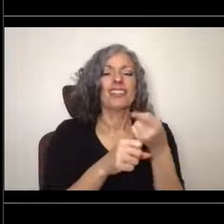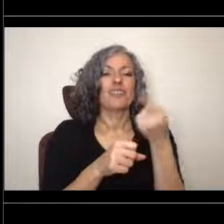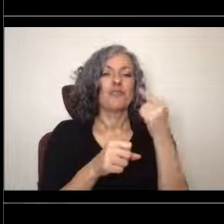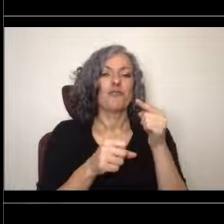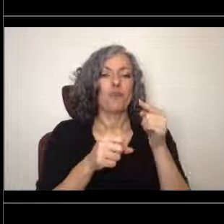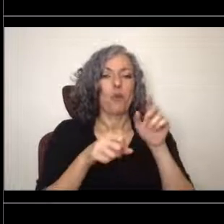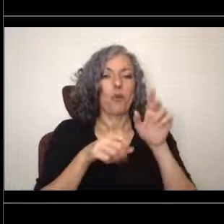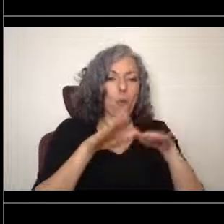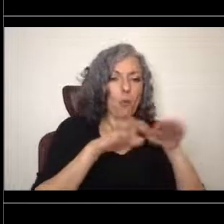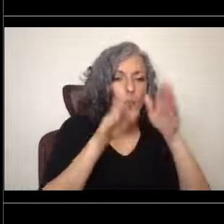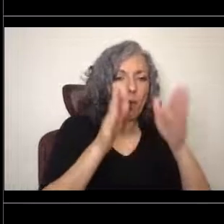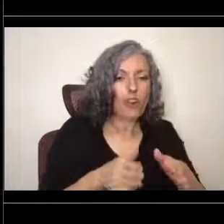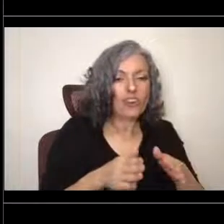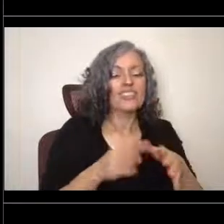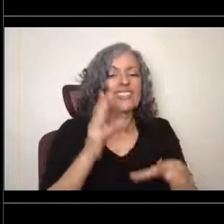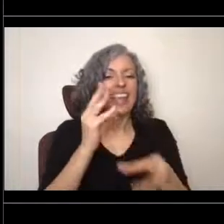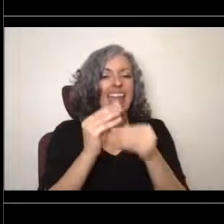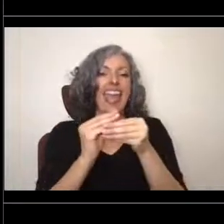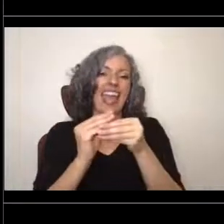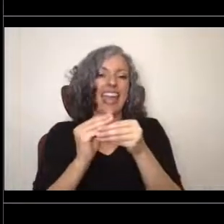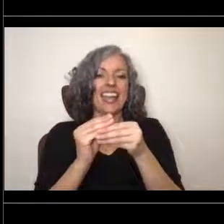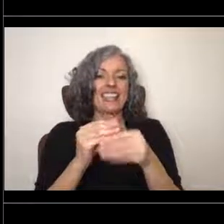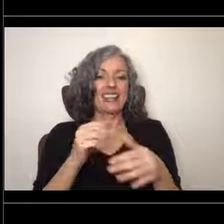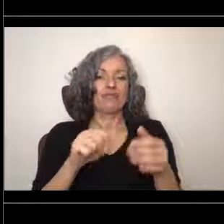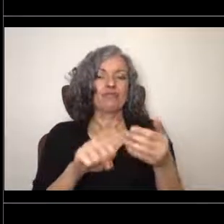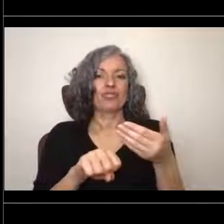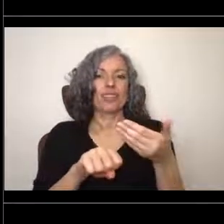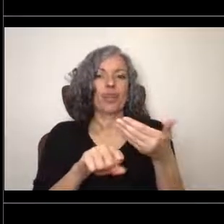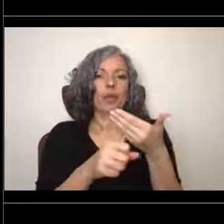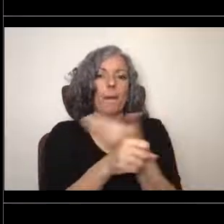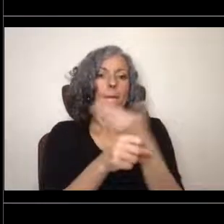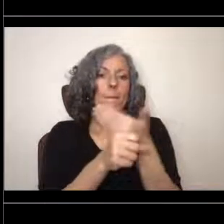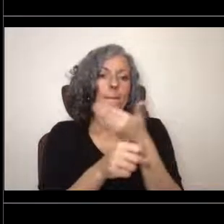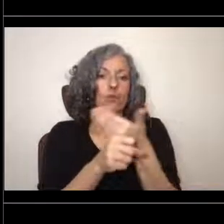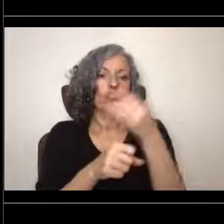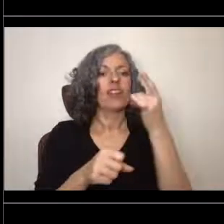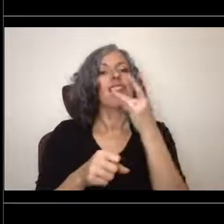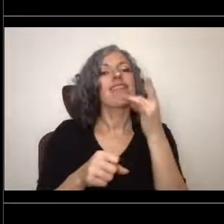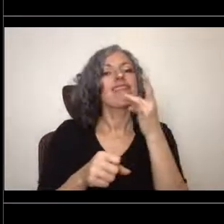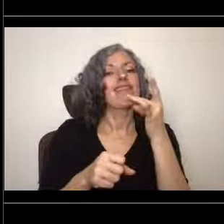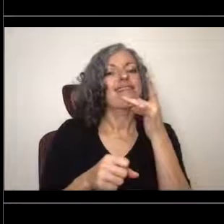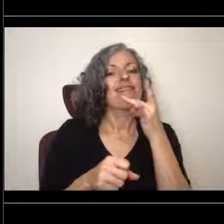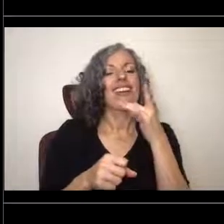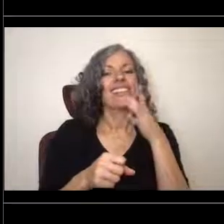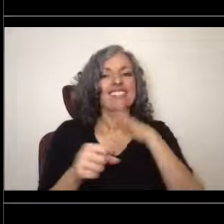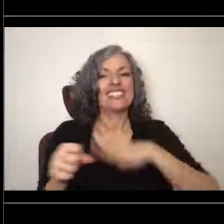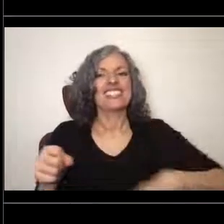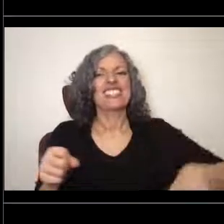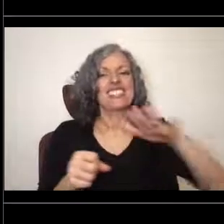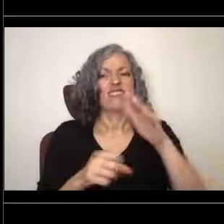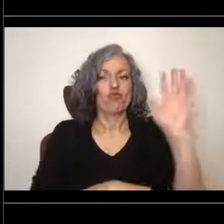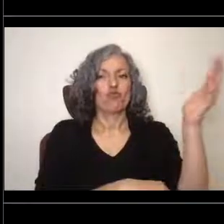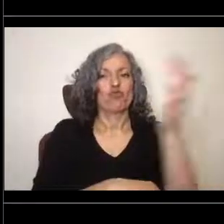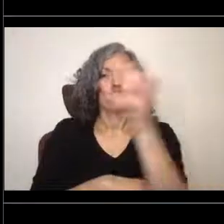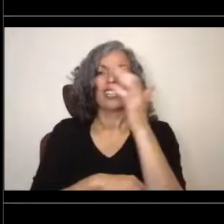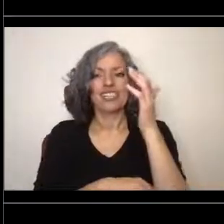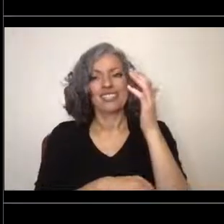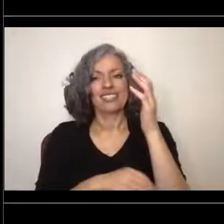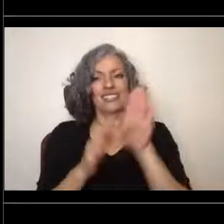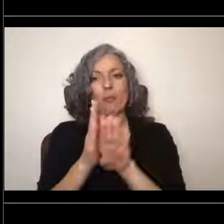sidewalks, and the addition of streetscapes improvements, including pedestrian lighting, hardscape, and the landscape